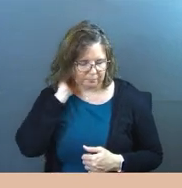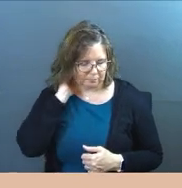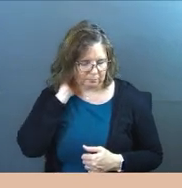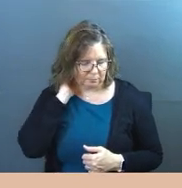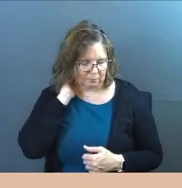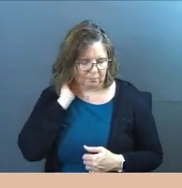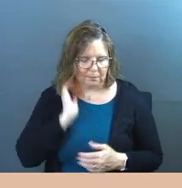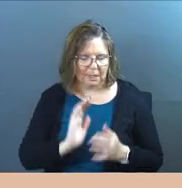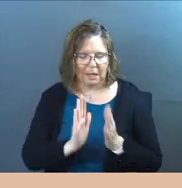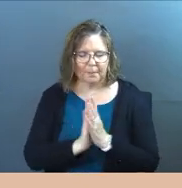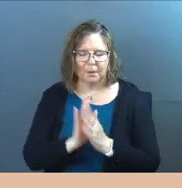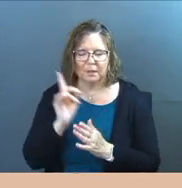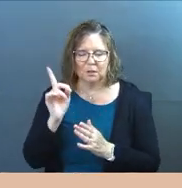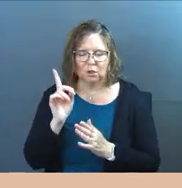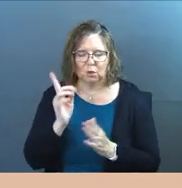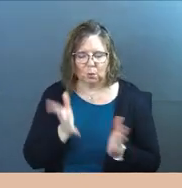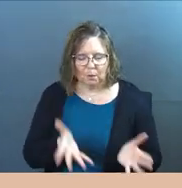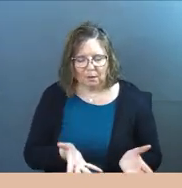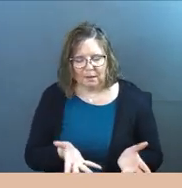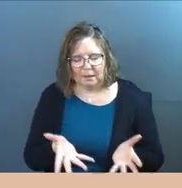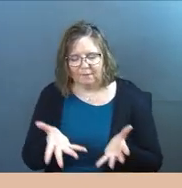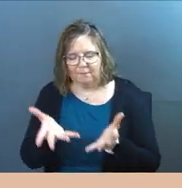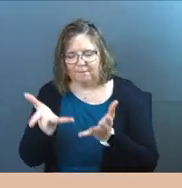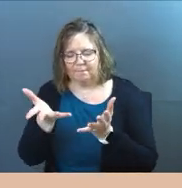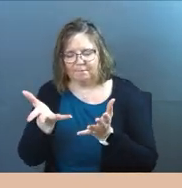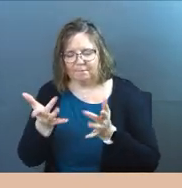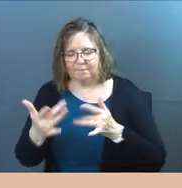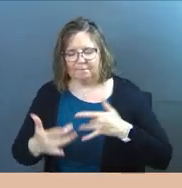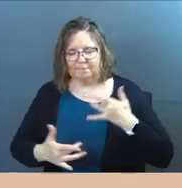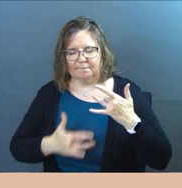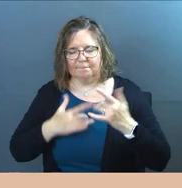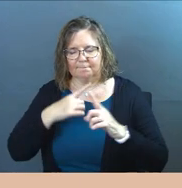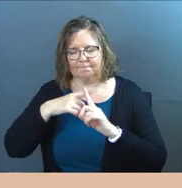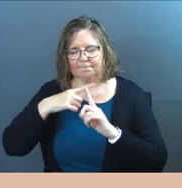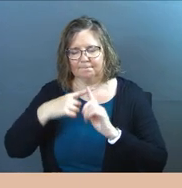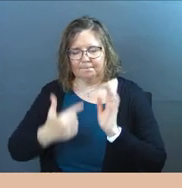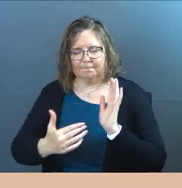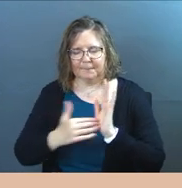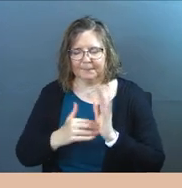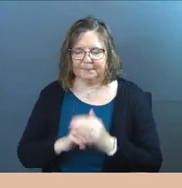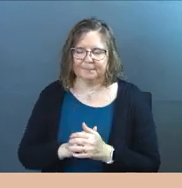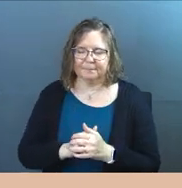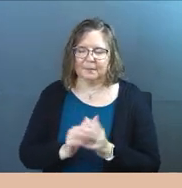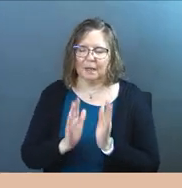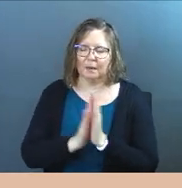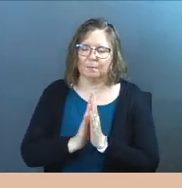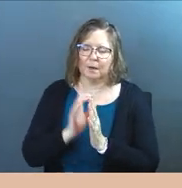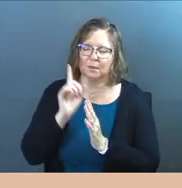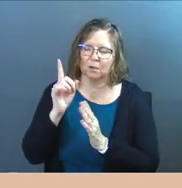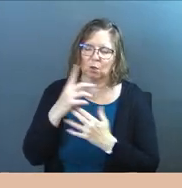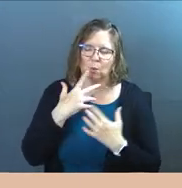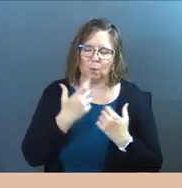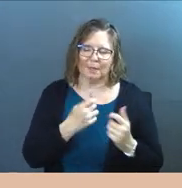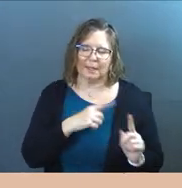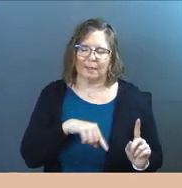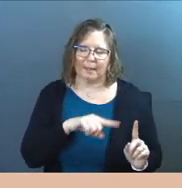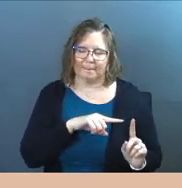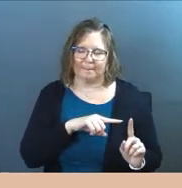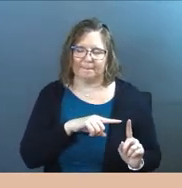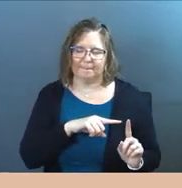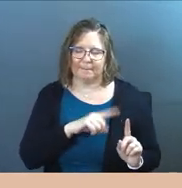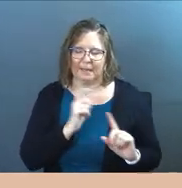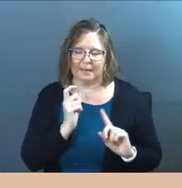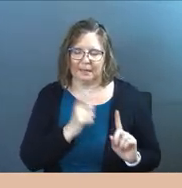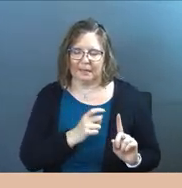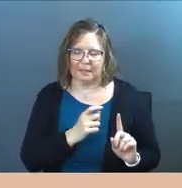And God, I pray that you would lift them back up by your grace. I pray that you would heal them